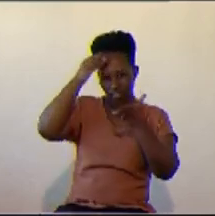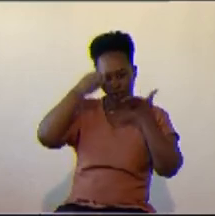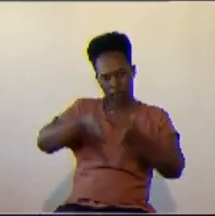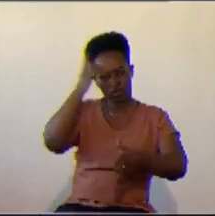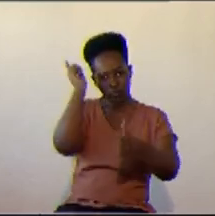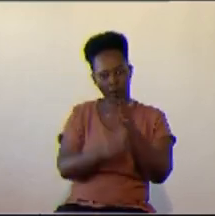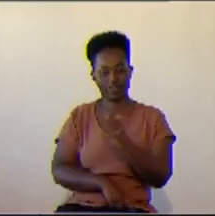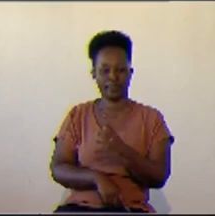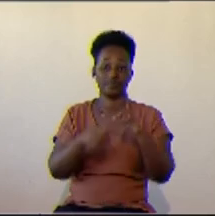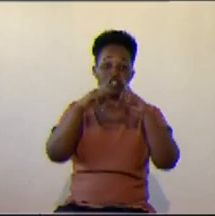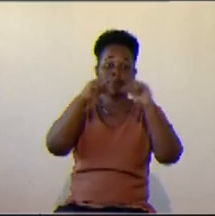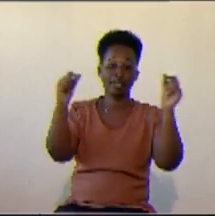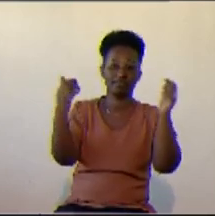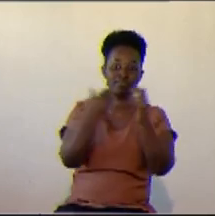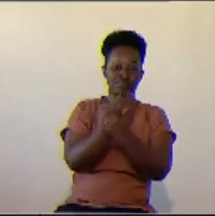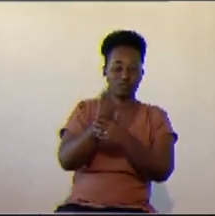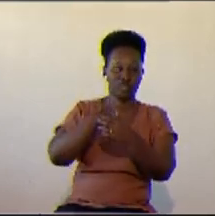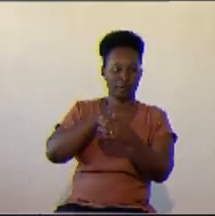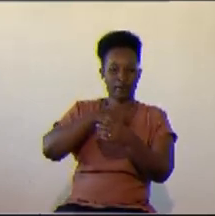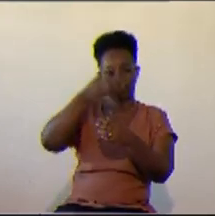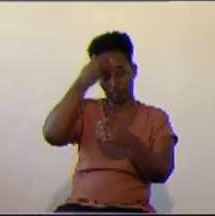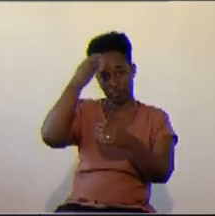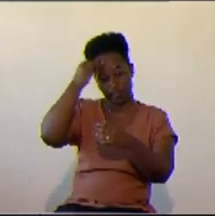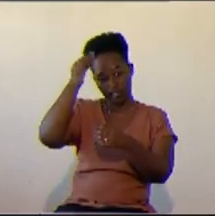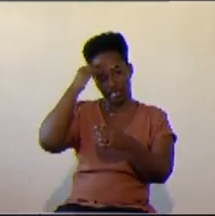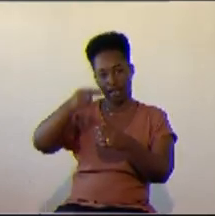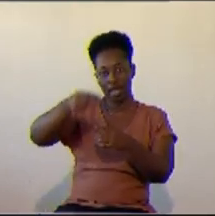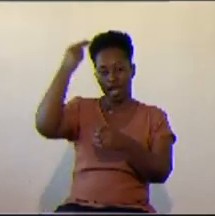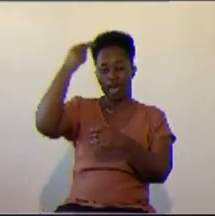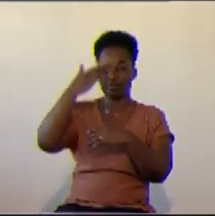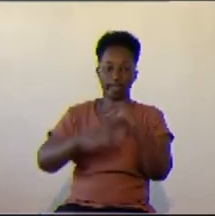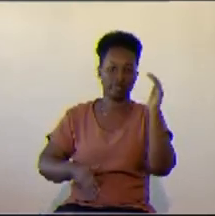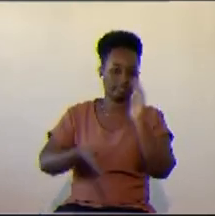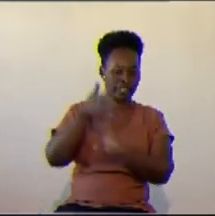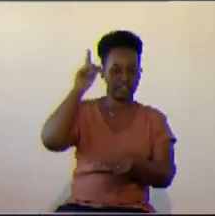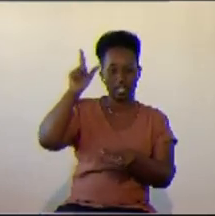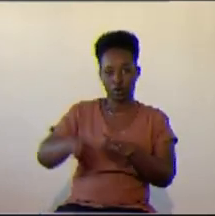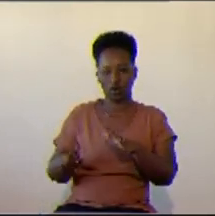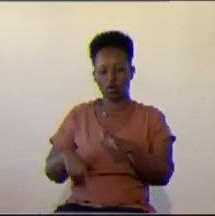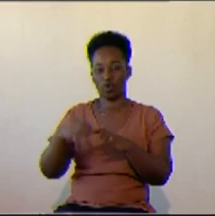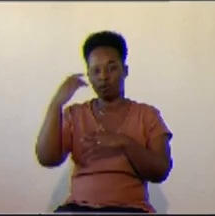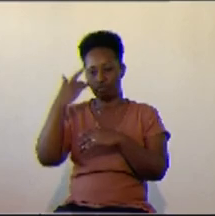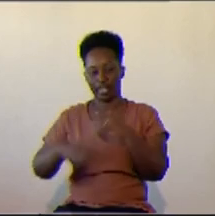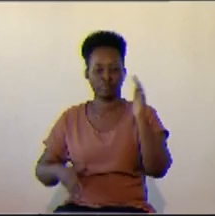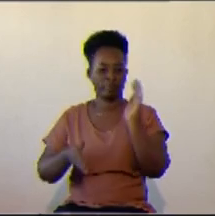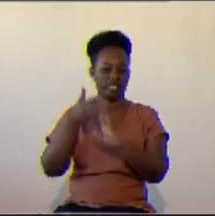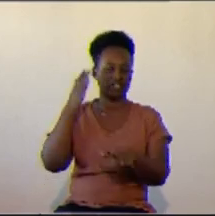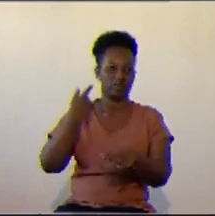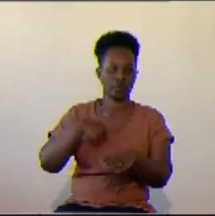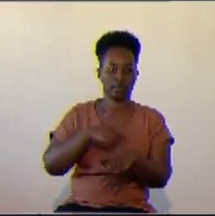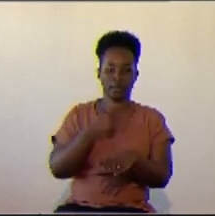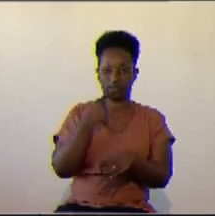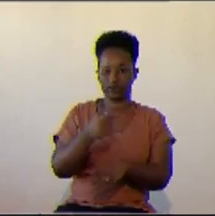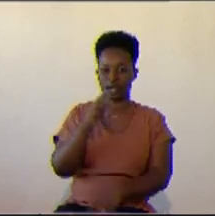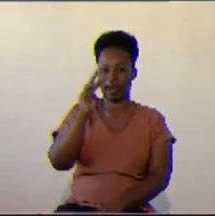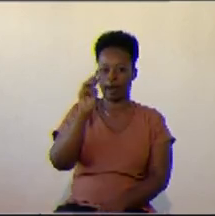new words we have learned, we have high blood pressure, we have low blood pressure, we have sphygmomanometer.